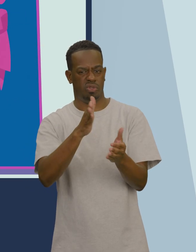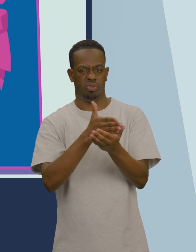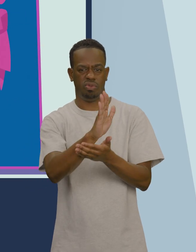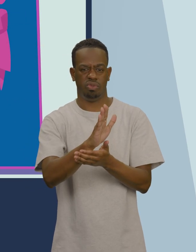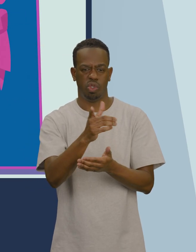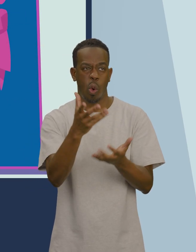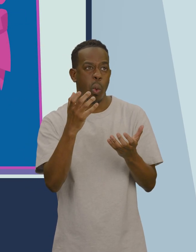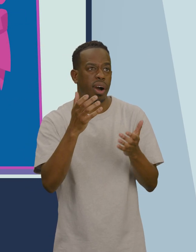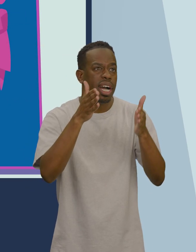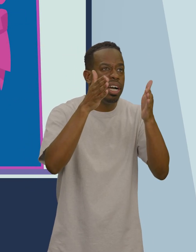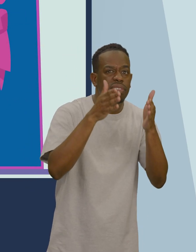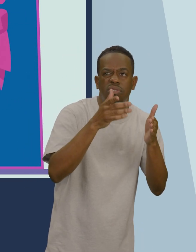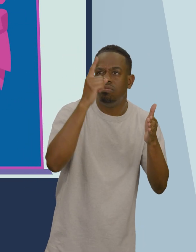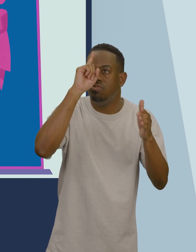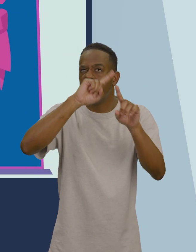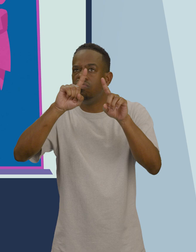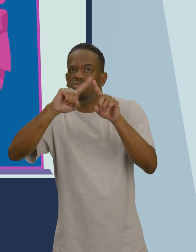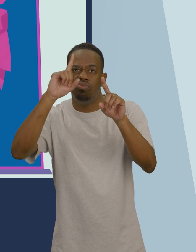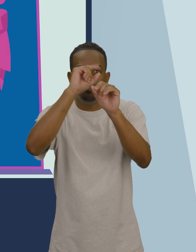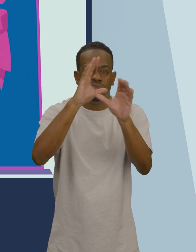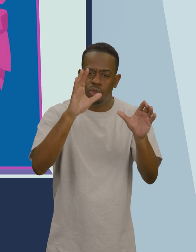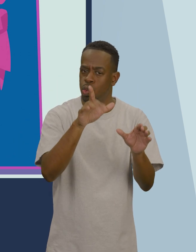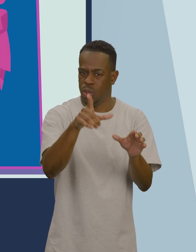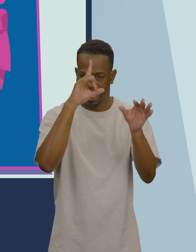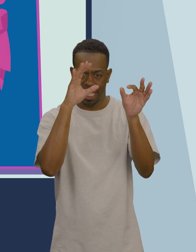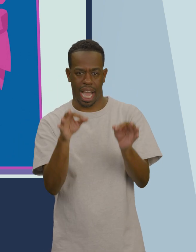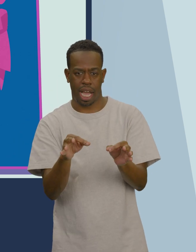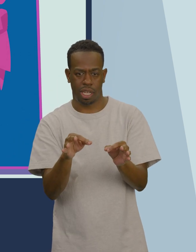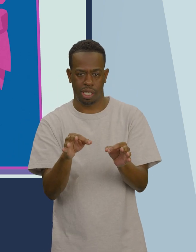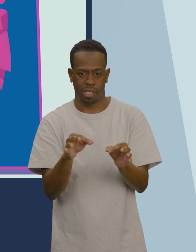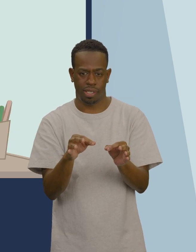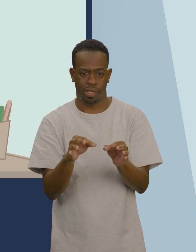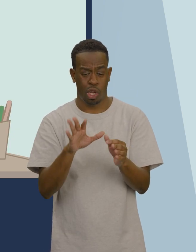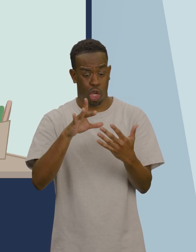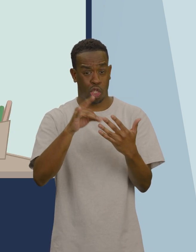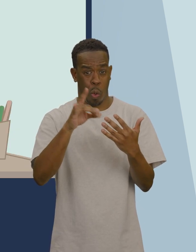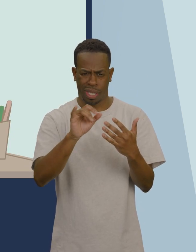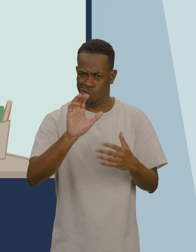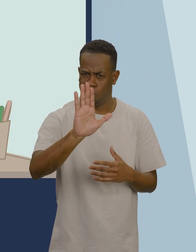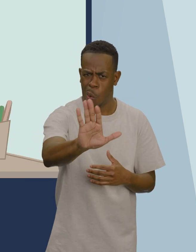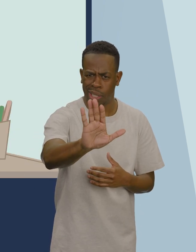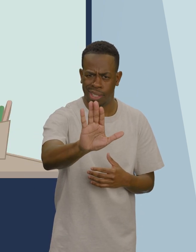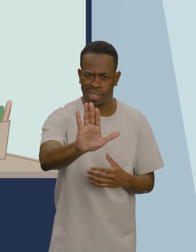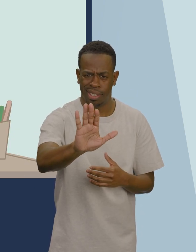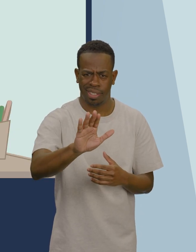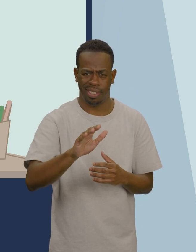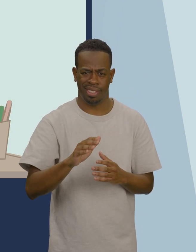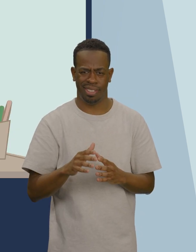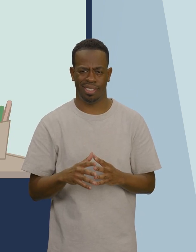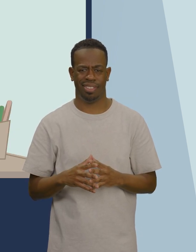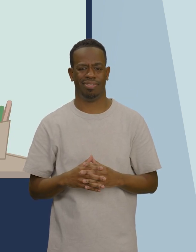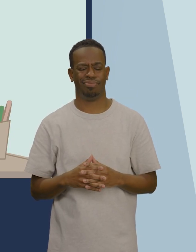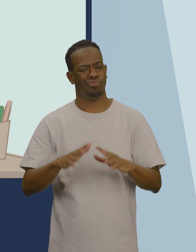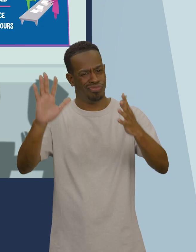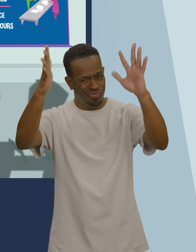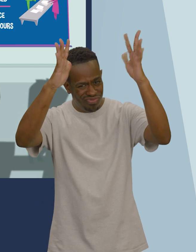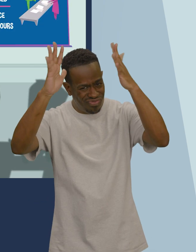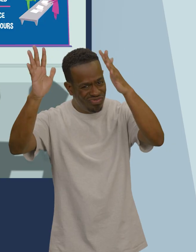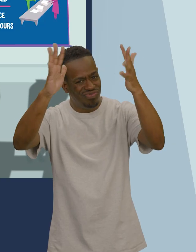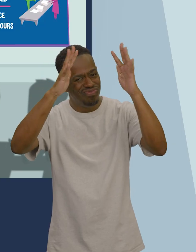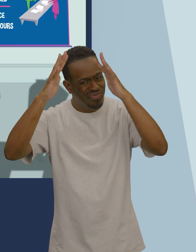to everything offered to you that fits your individual wants and needs, but the choice is always yours.